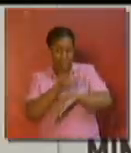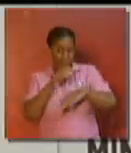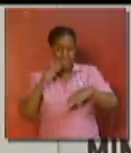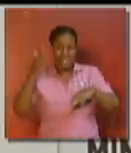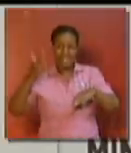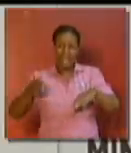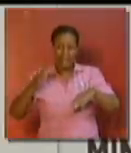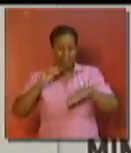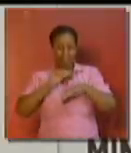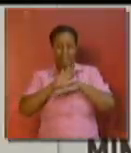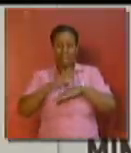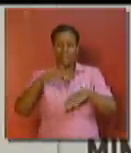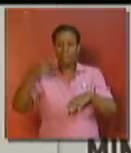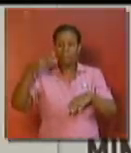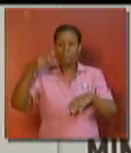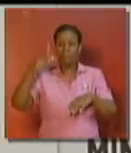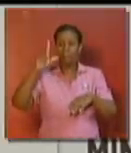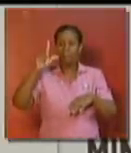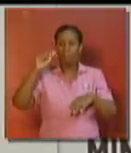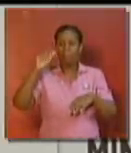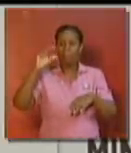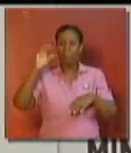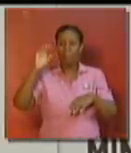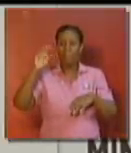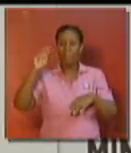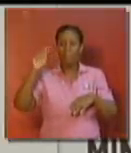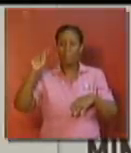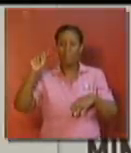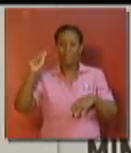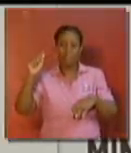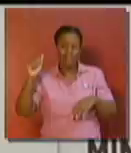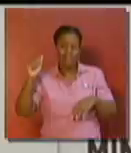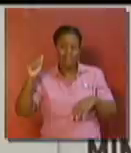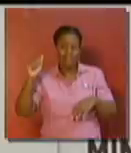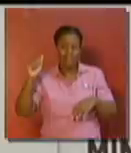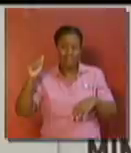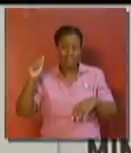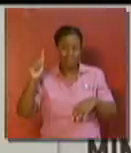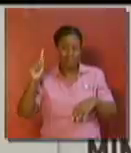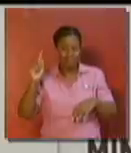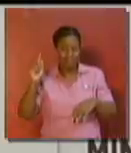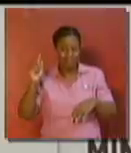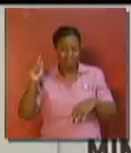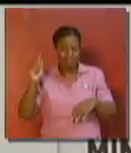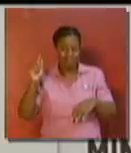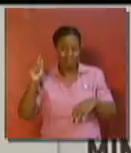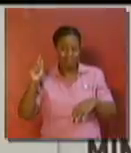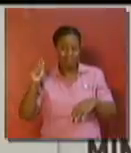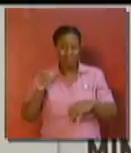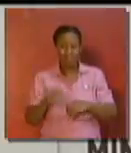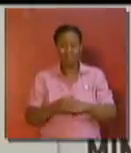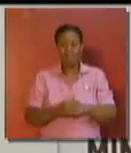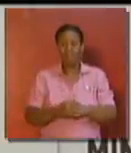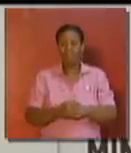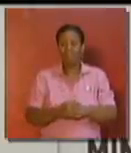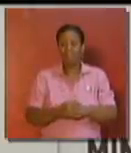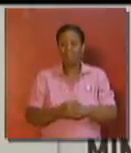take the vaccine once you are in a high-risk category. Of course, these are women trying to get pregnant.